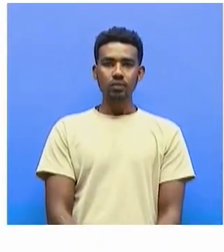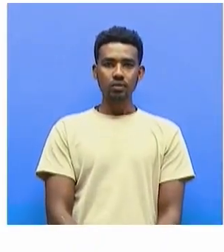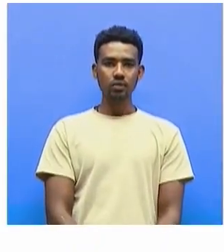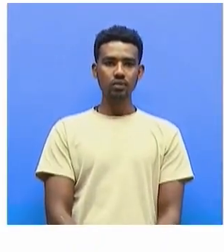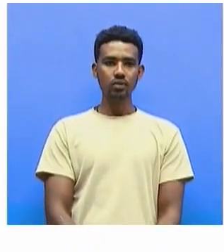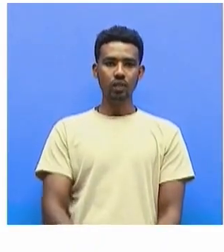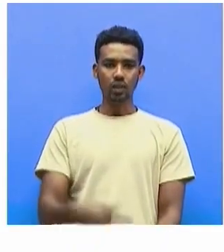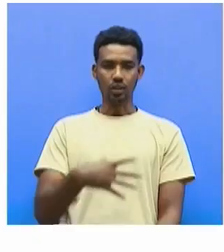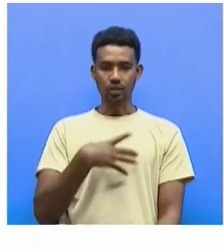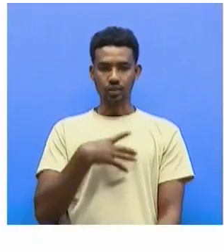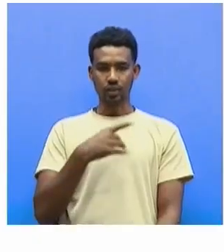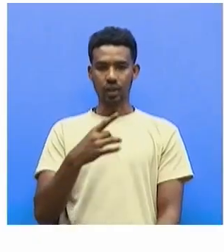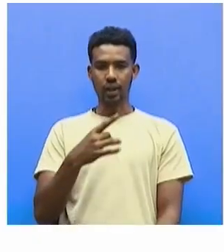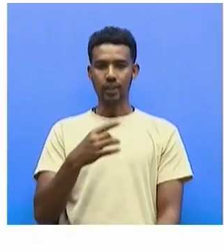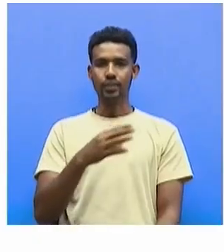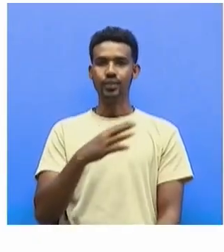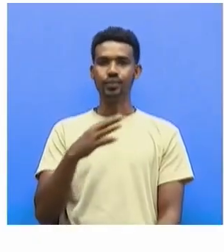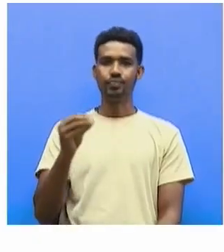dislike,